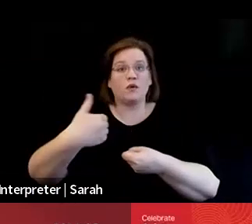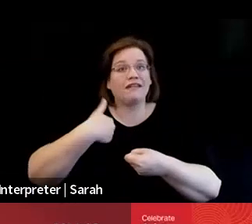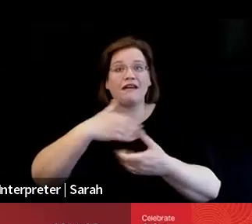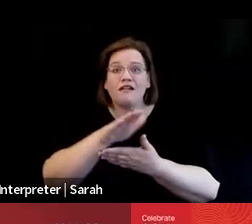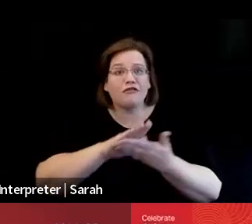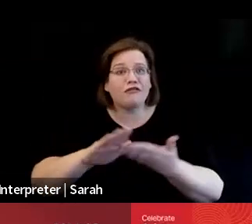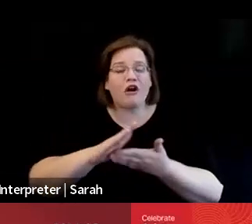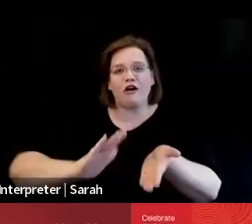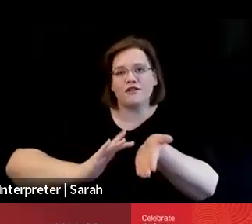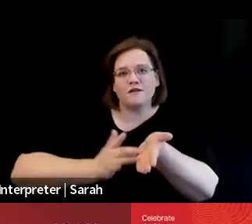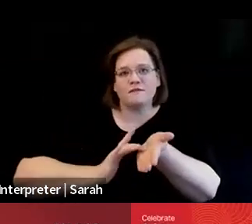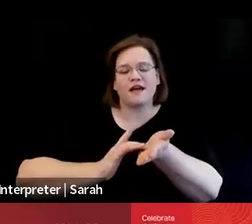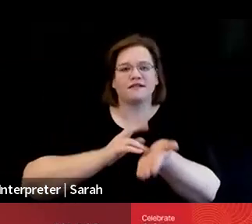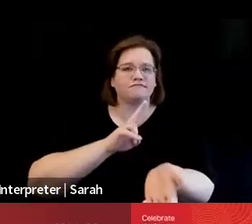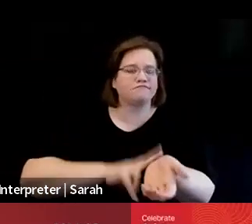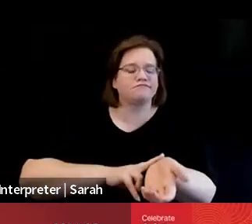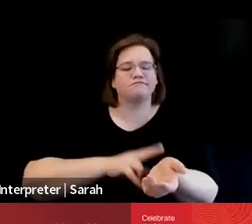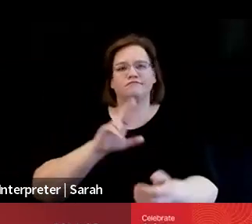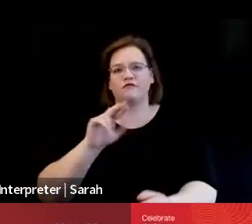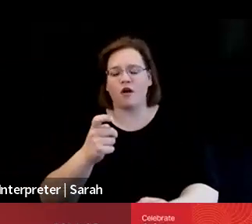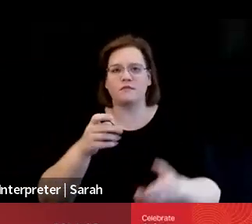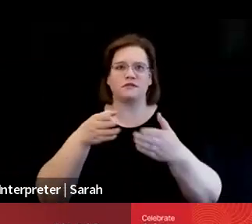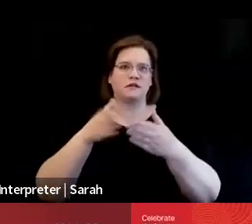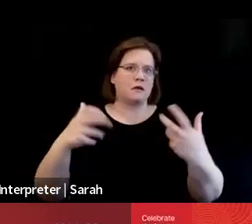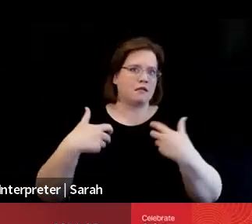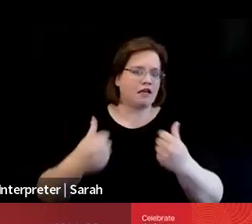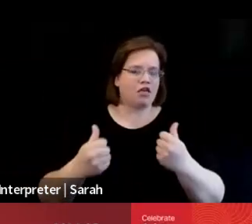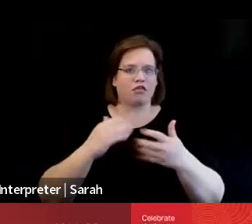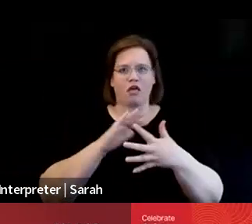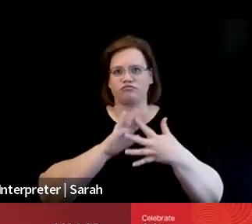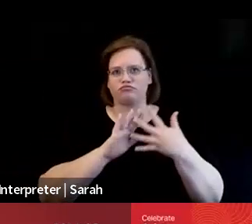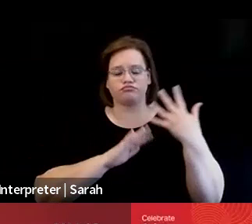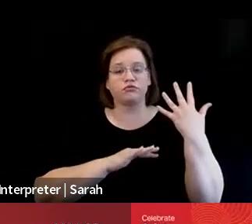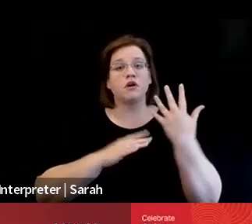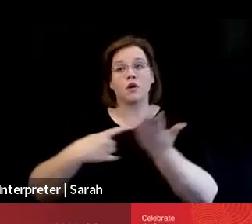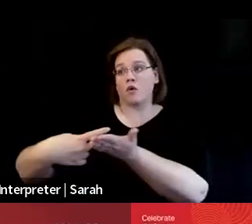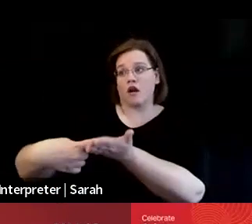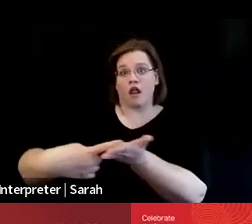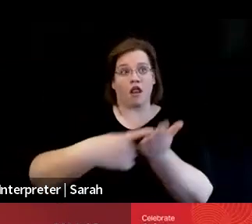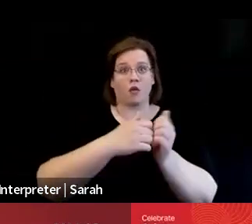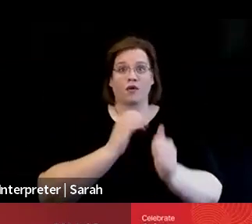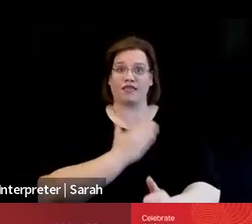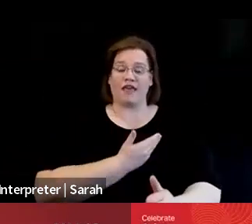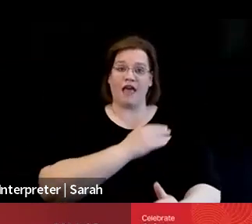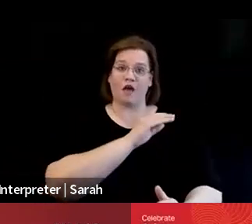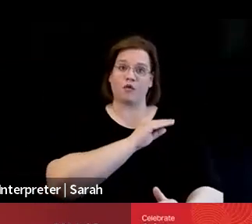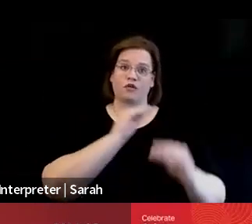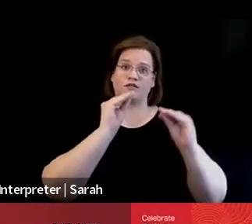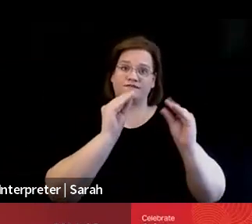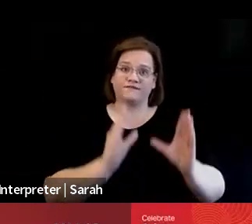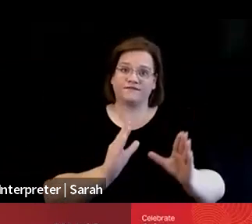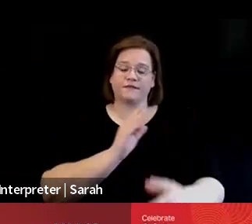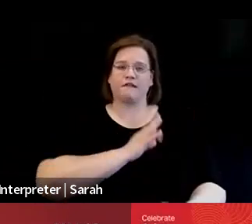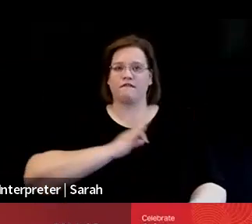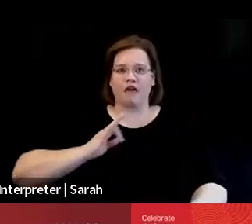of medicine, nursing, pharmacy, public health. When we talk with our faculty and we ask, I know you're